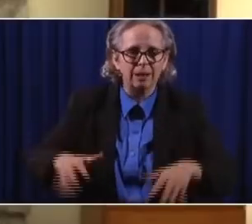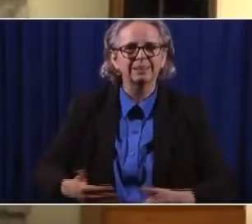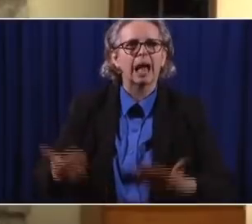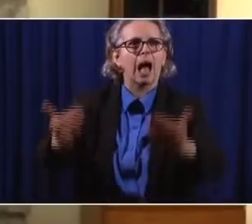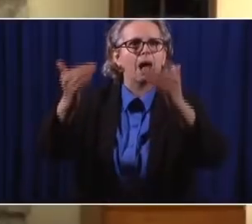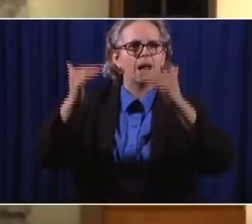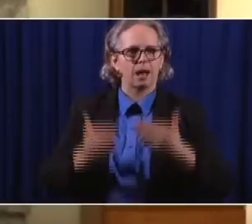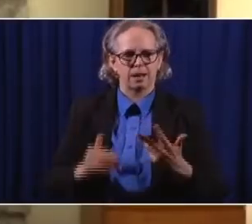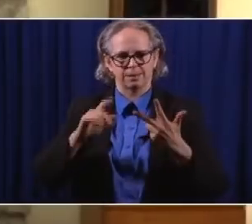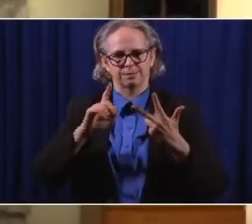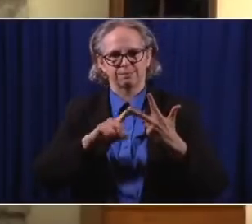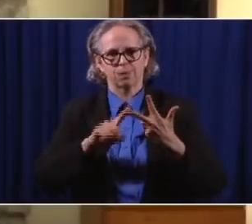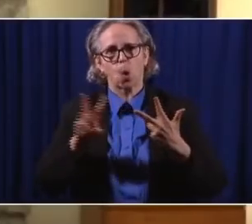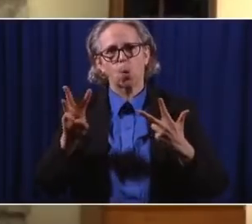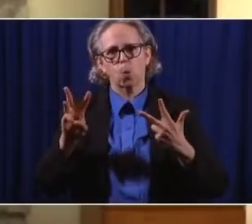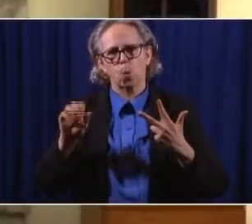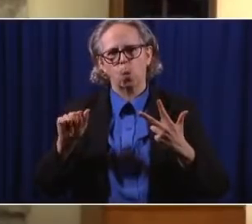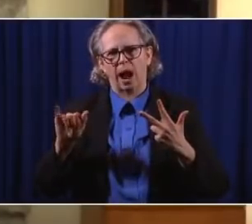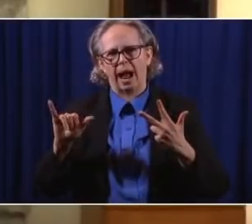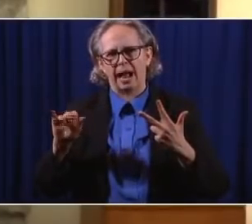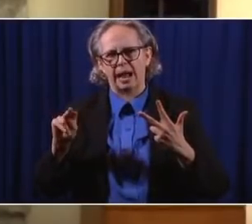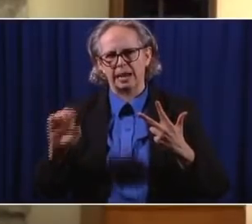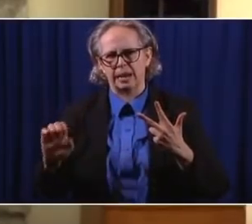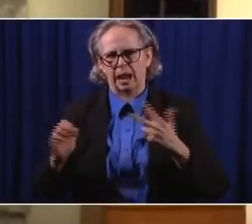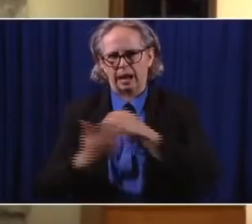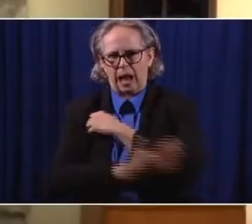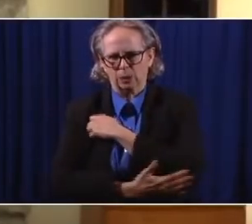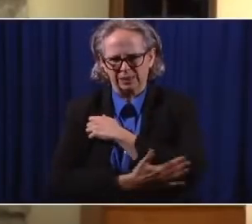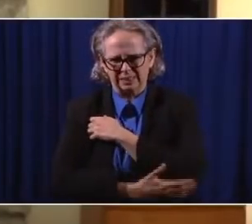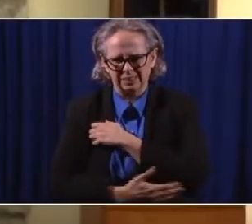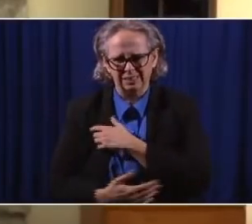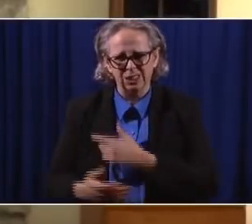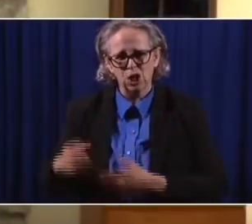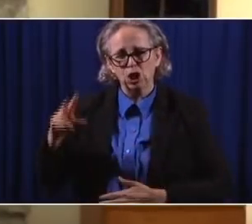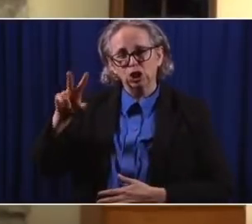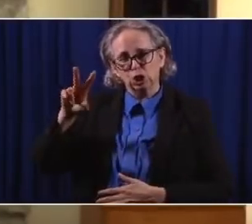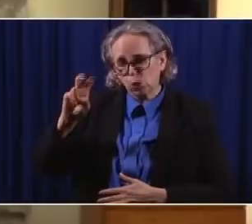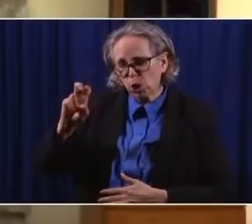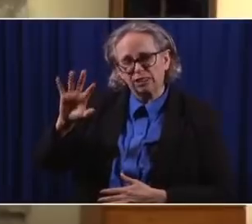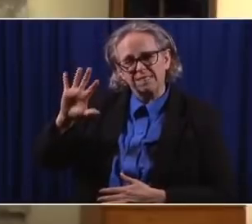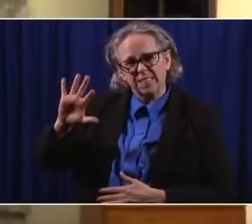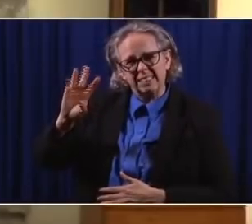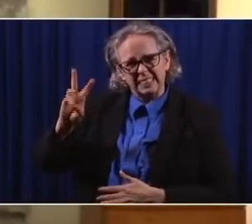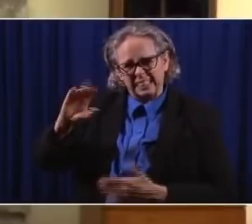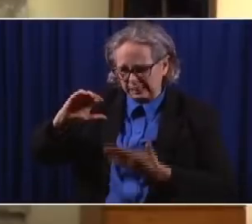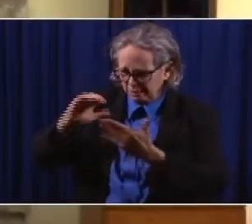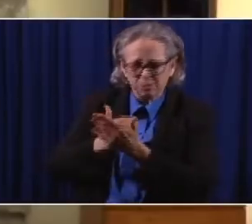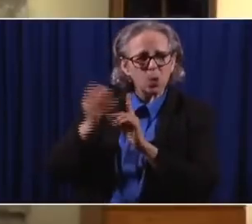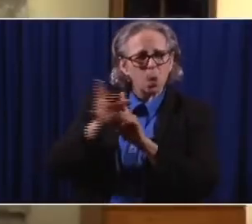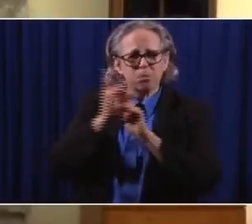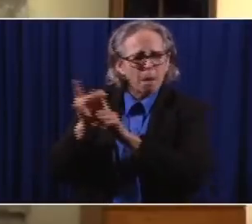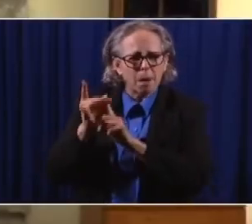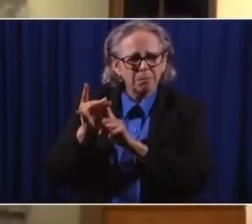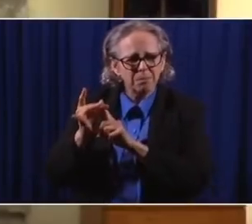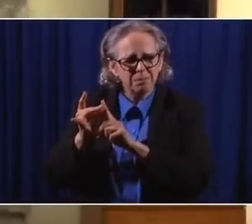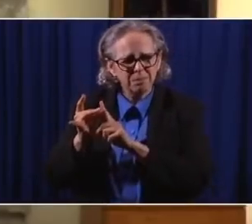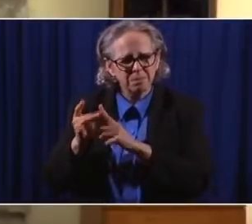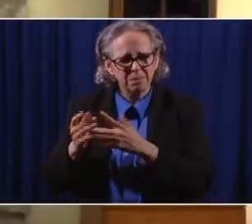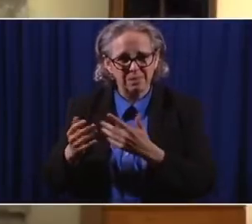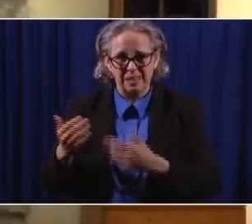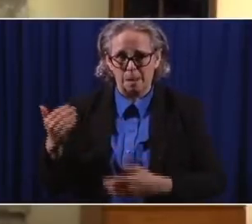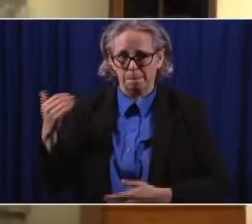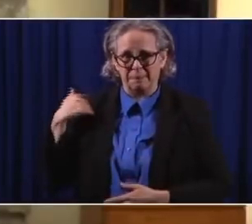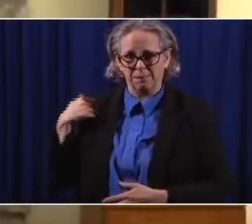high level of cases, 256 cases per 100,000. They returned to red this week. They were last red the week of